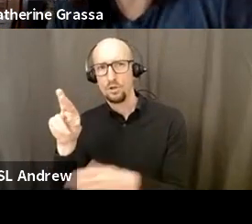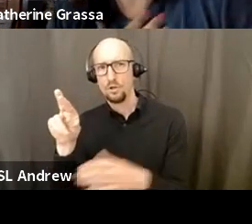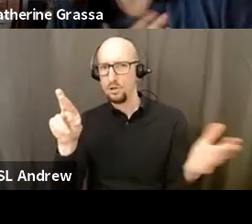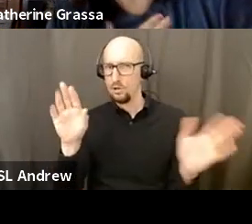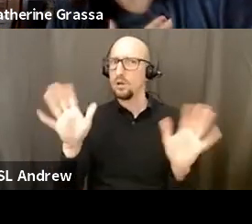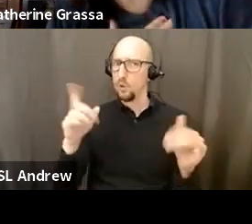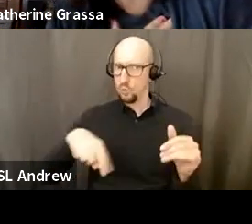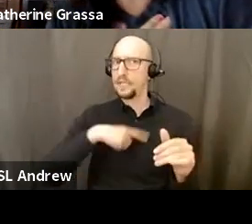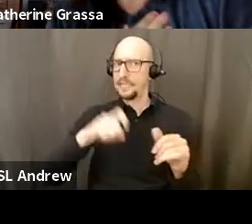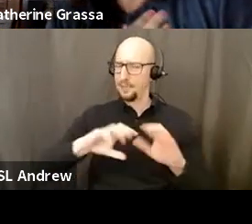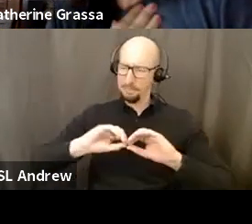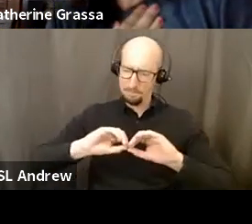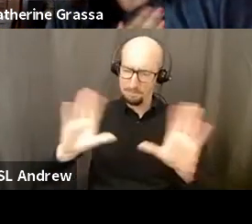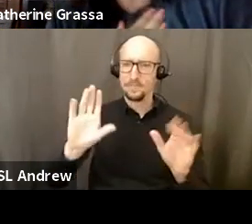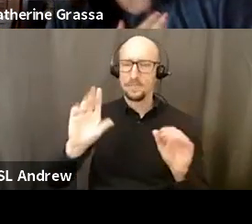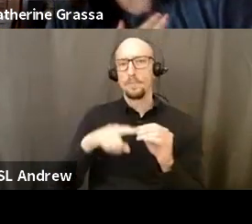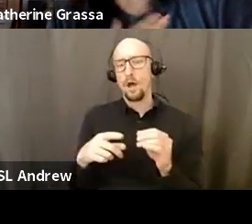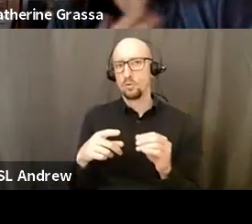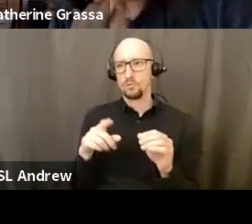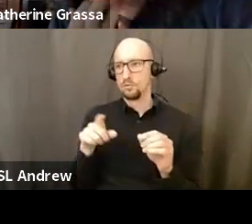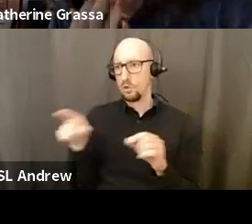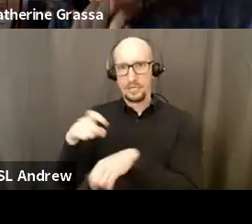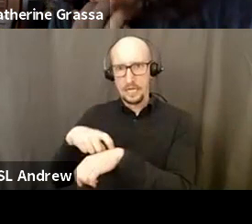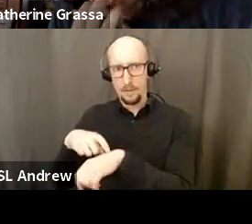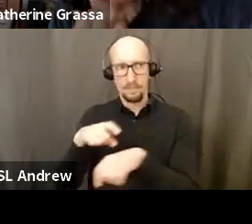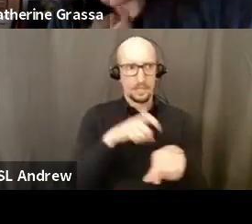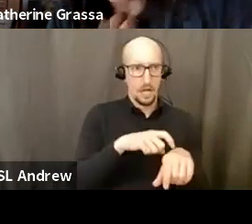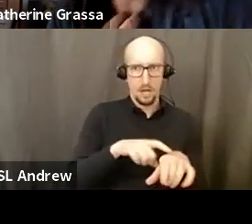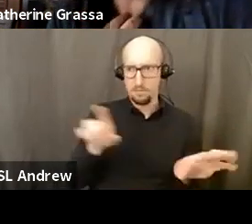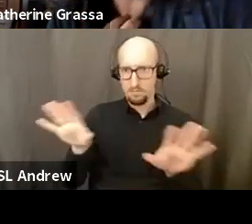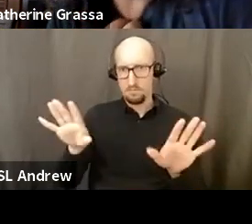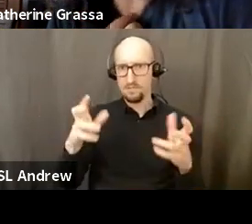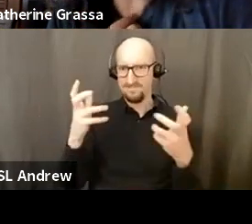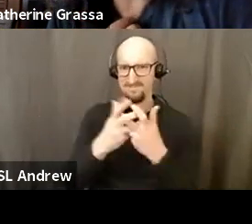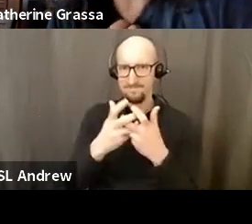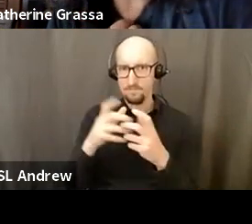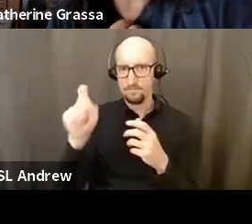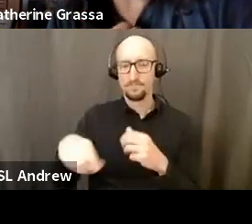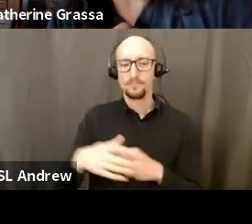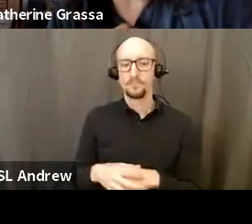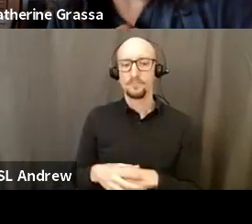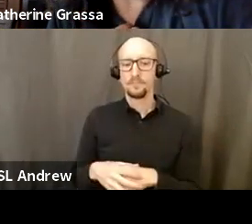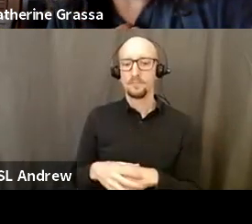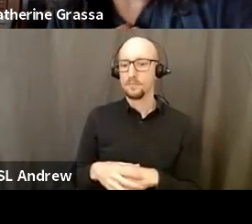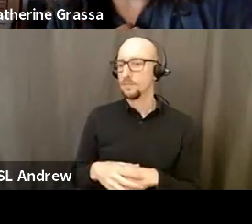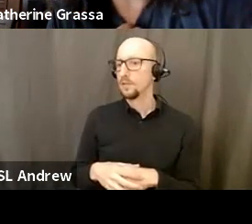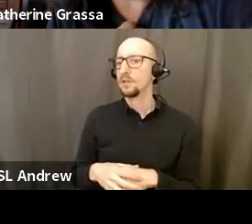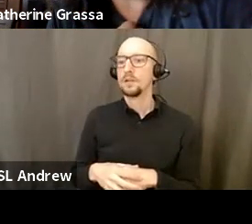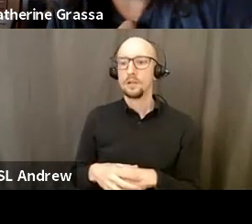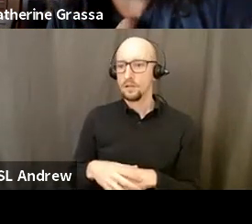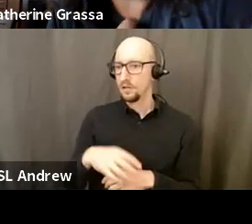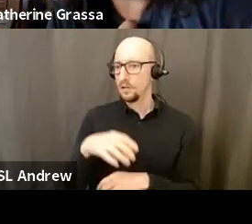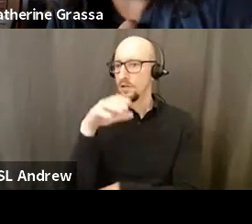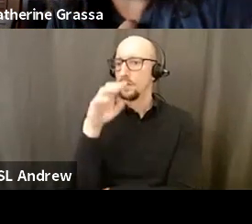comparing 2 different systems and timelines. I'd love Ms. Grass's opinion on that. So I agree with that. Can I just real